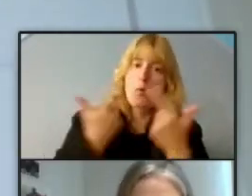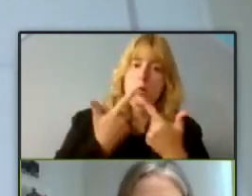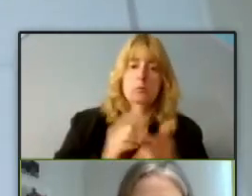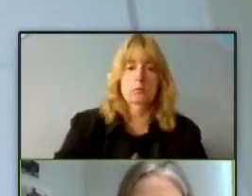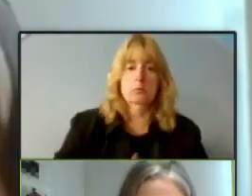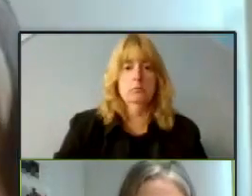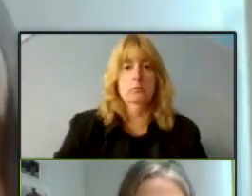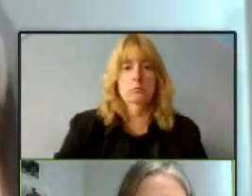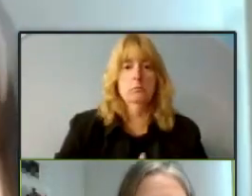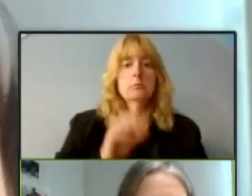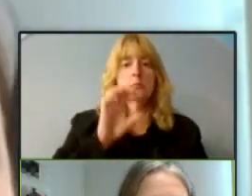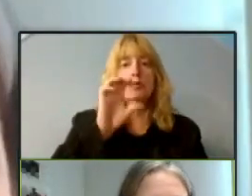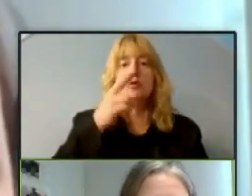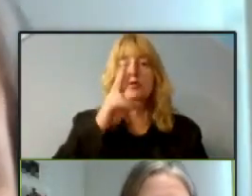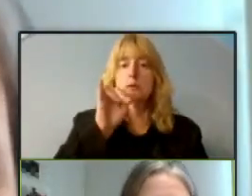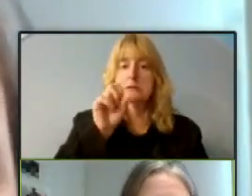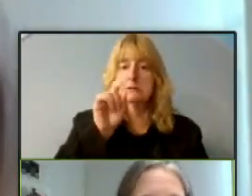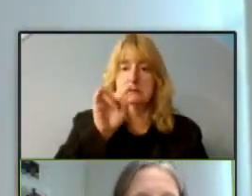Thank you, Marty.